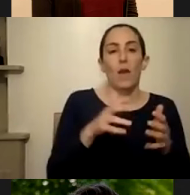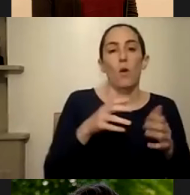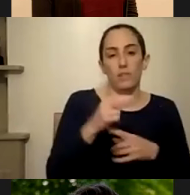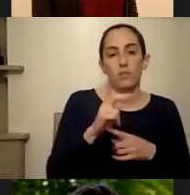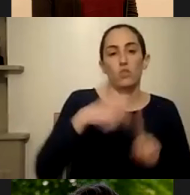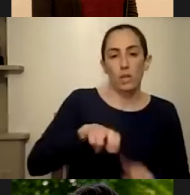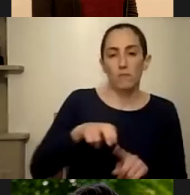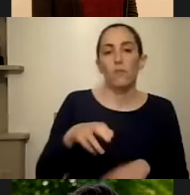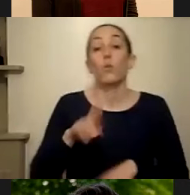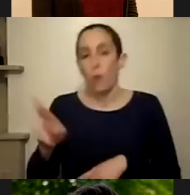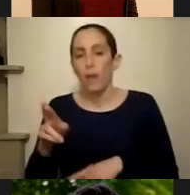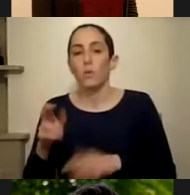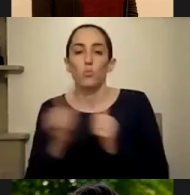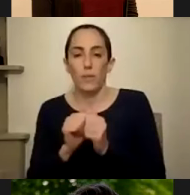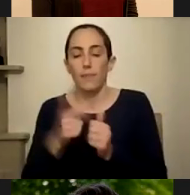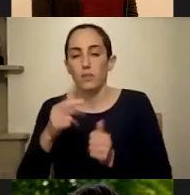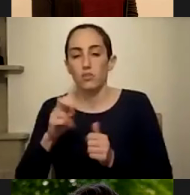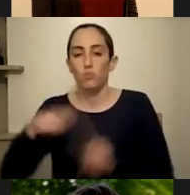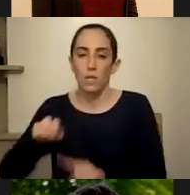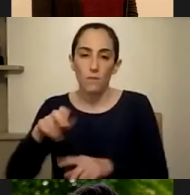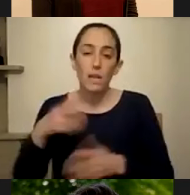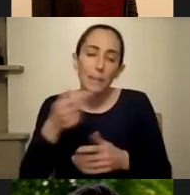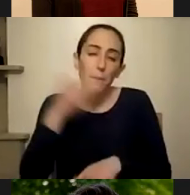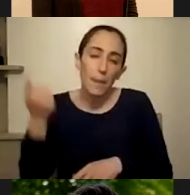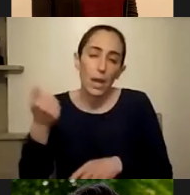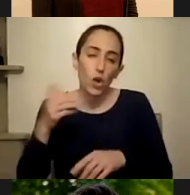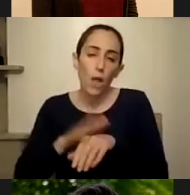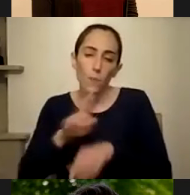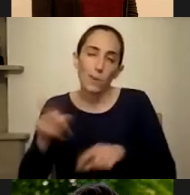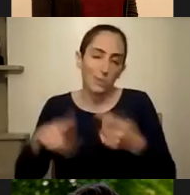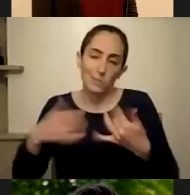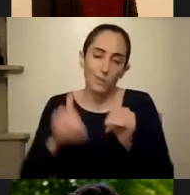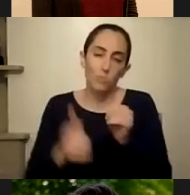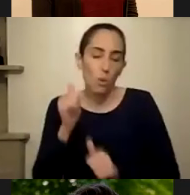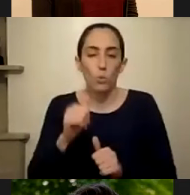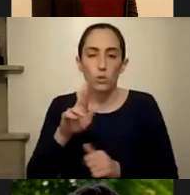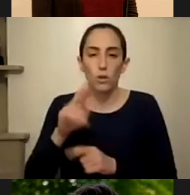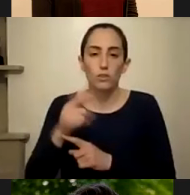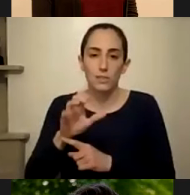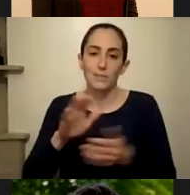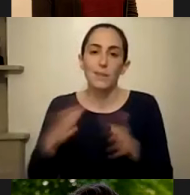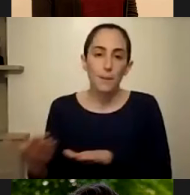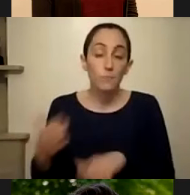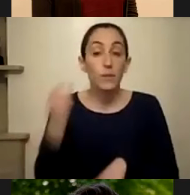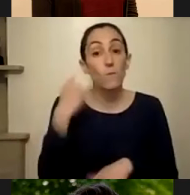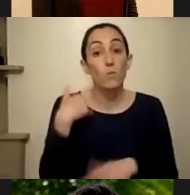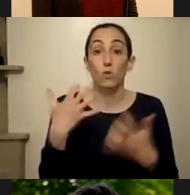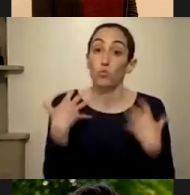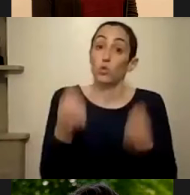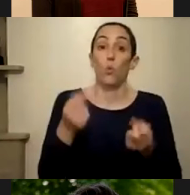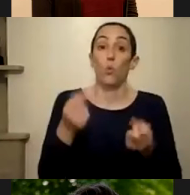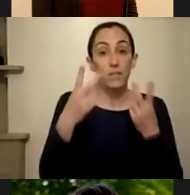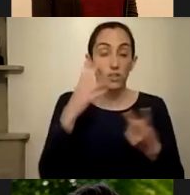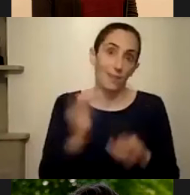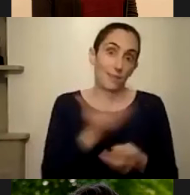the majority of RGCs die. So if we wanna restore vision as our ultimate